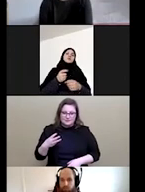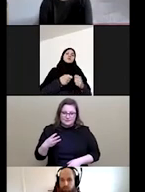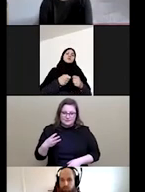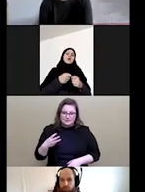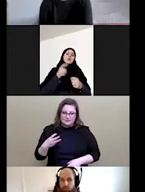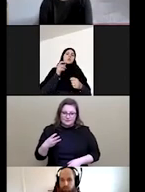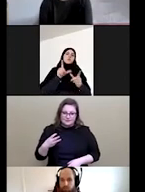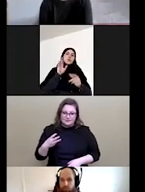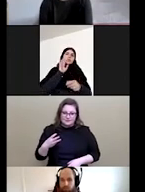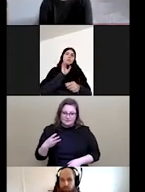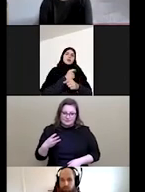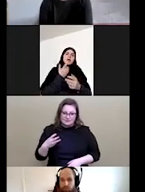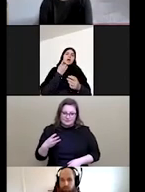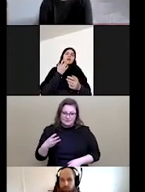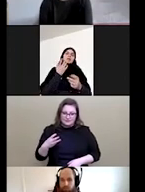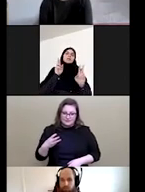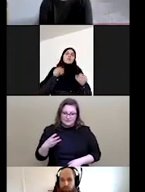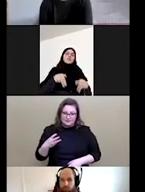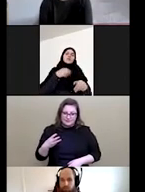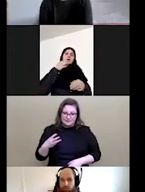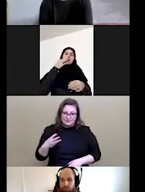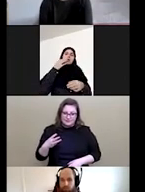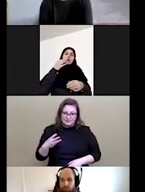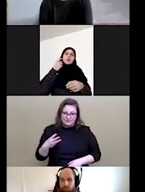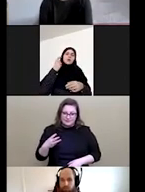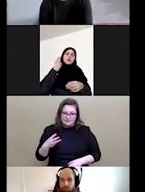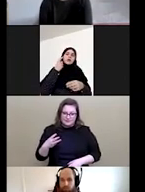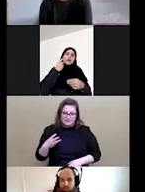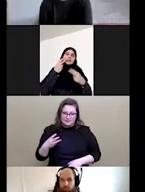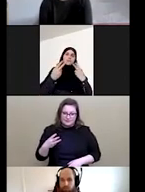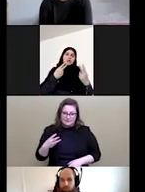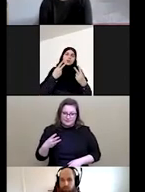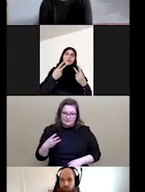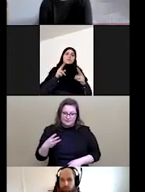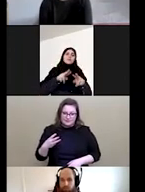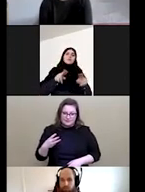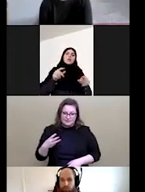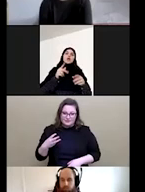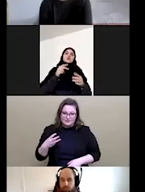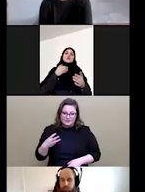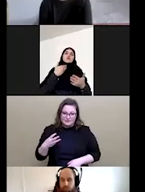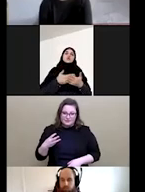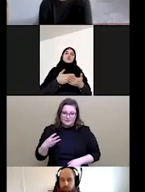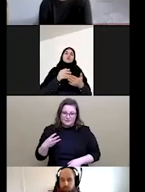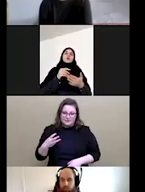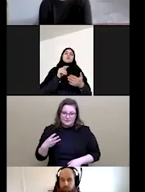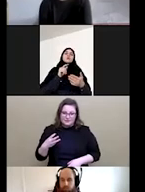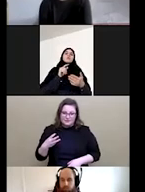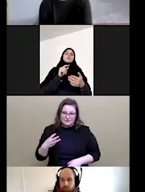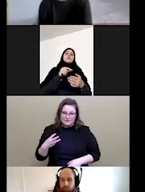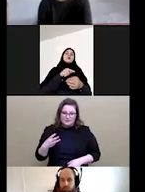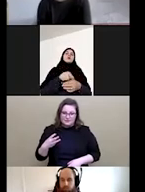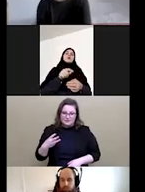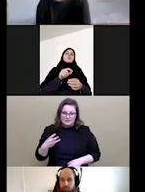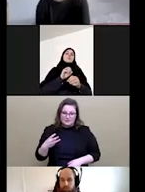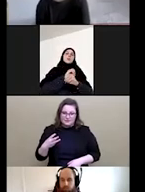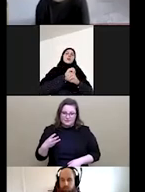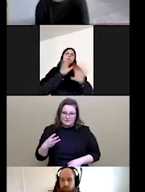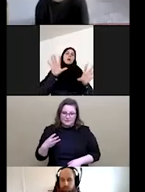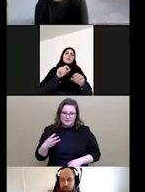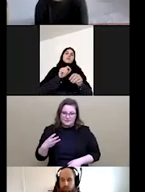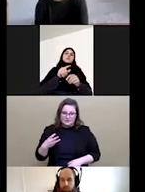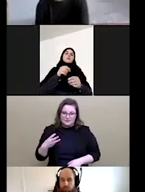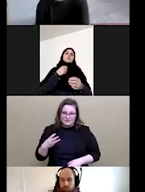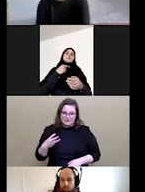and reconciliation. Encourage youth with disability in civil society to take an active role in advocacy